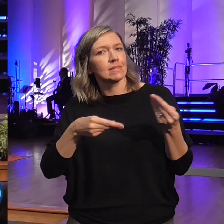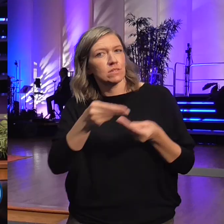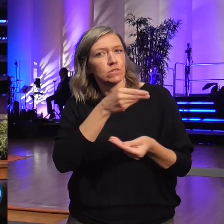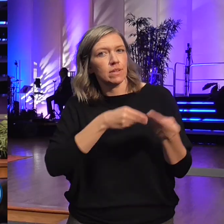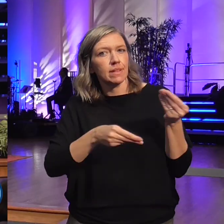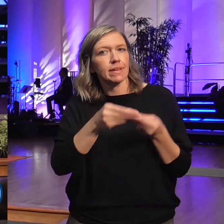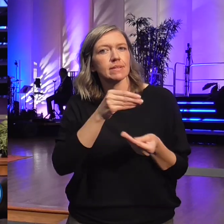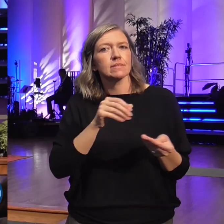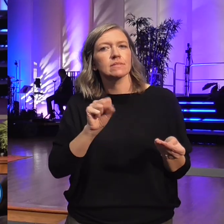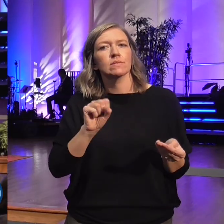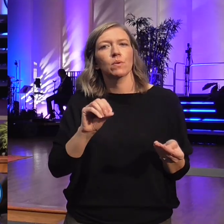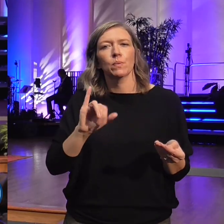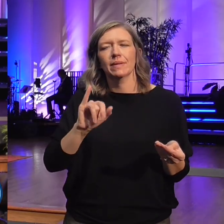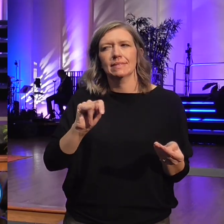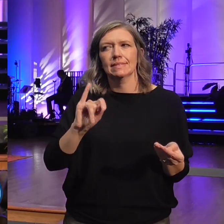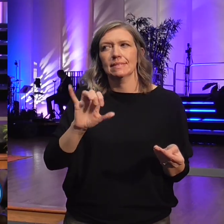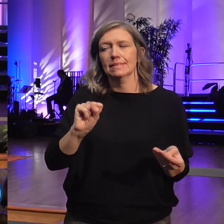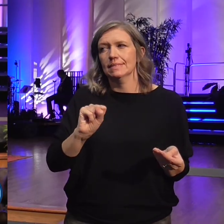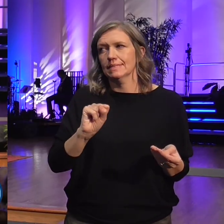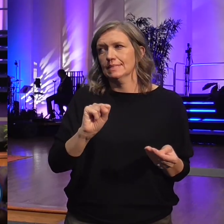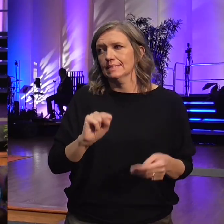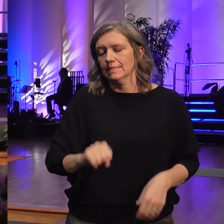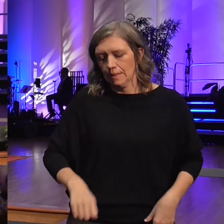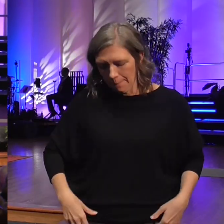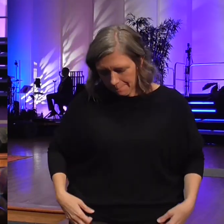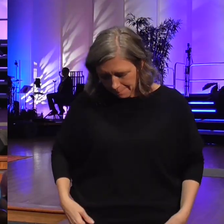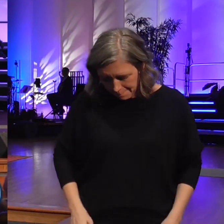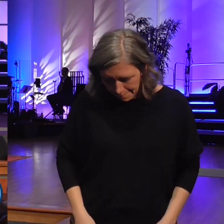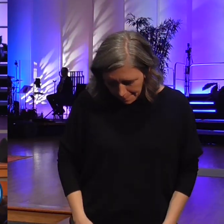I circulate. And so it is.